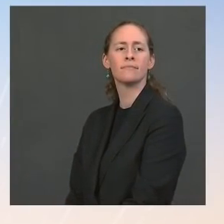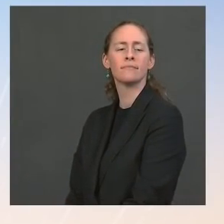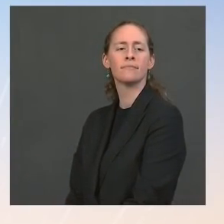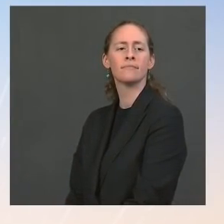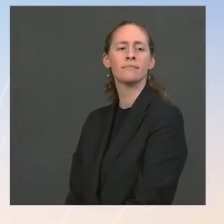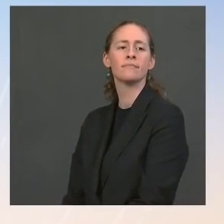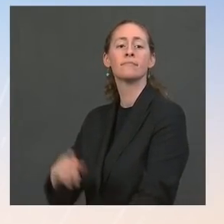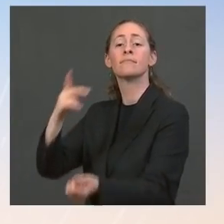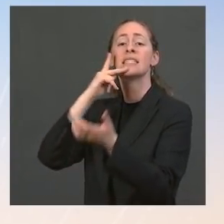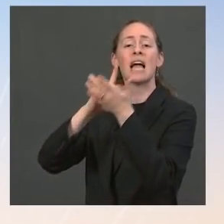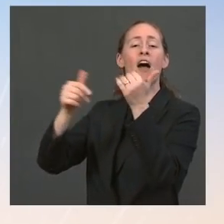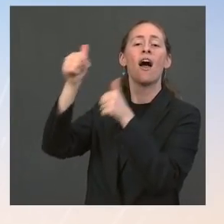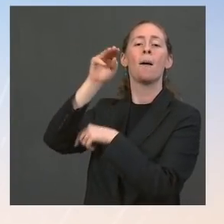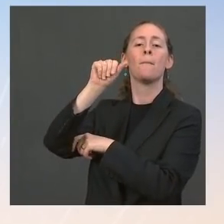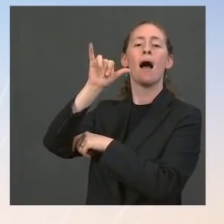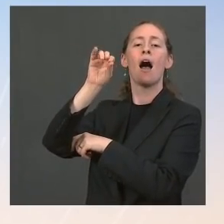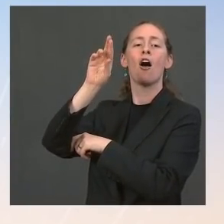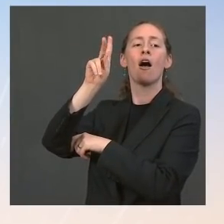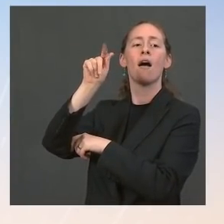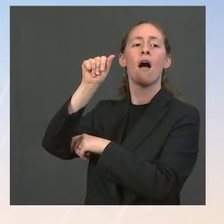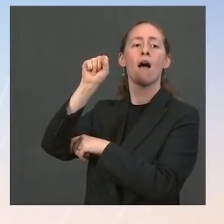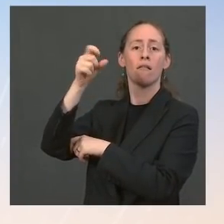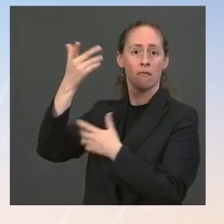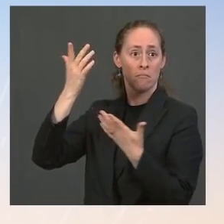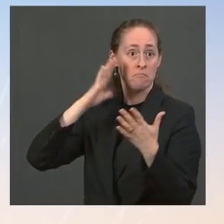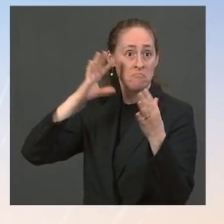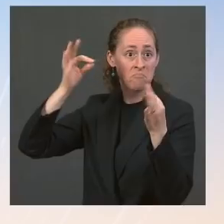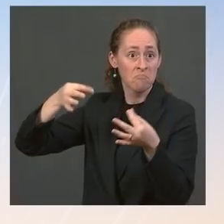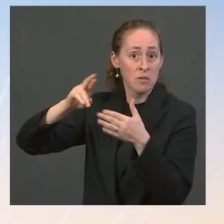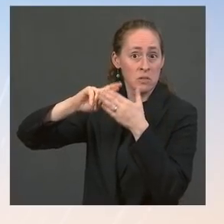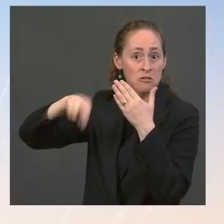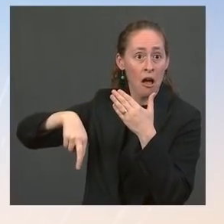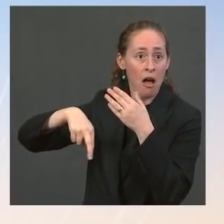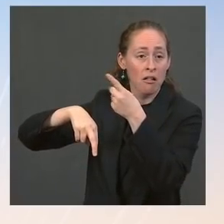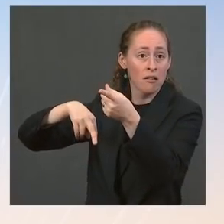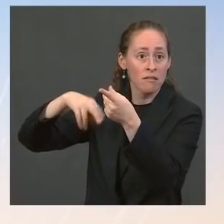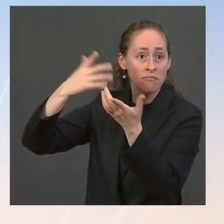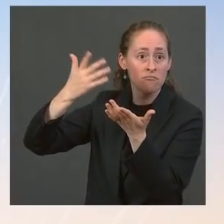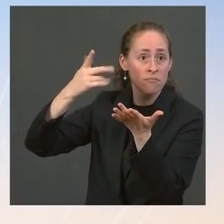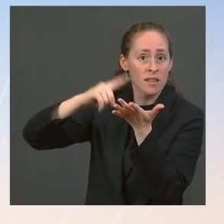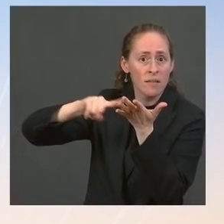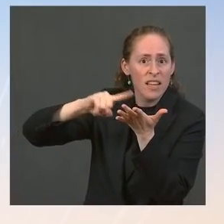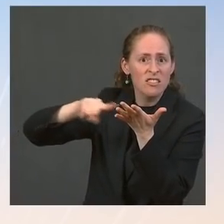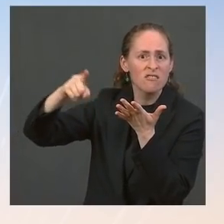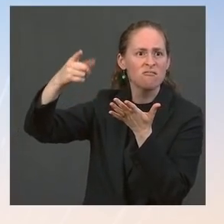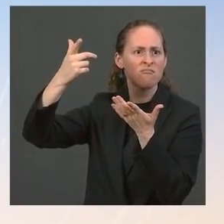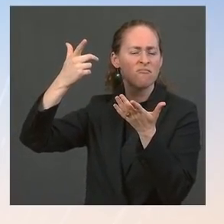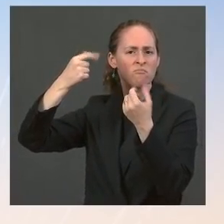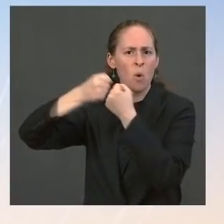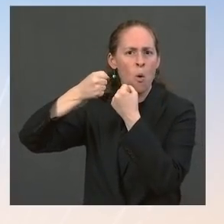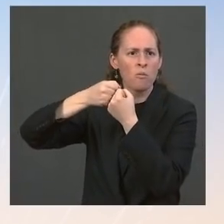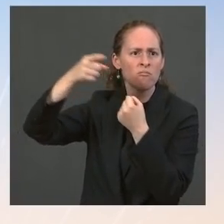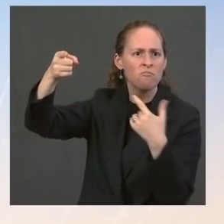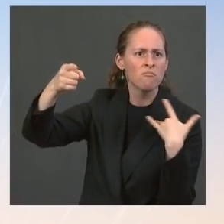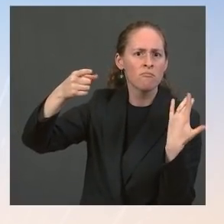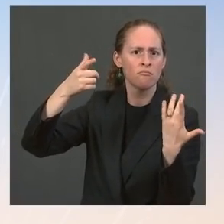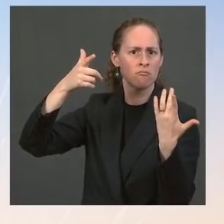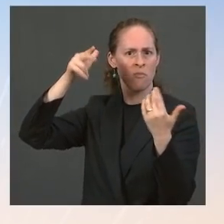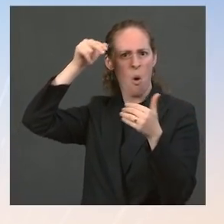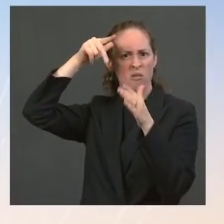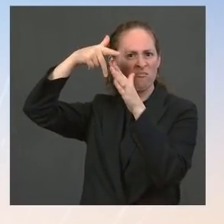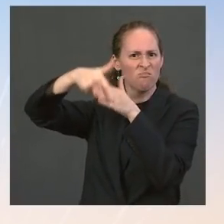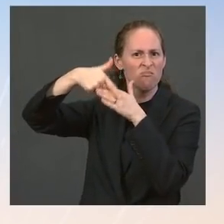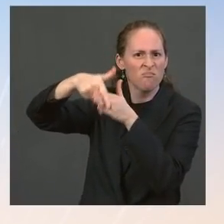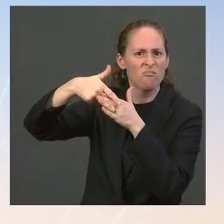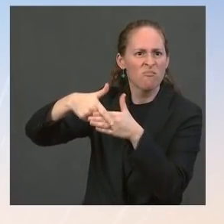expected the results of an investigation on the Border Patrol officers on horseback by the end of this week. What's